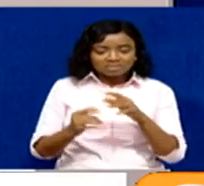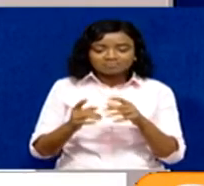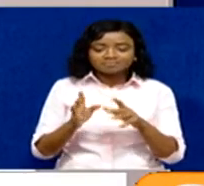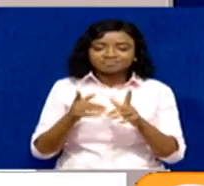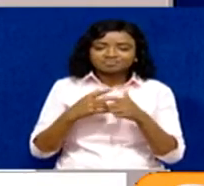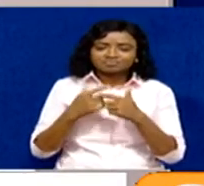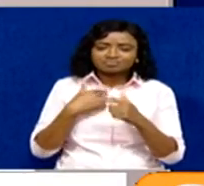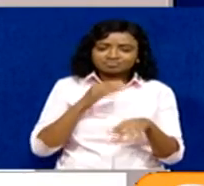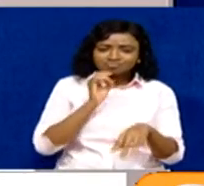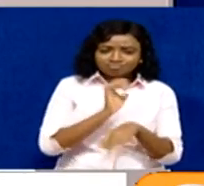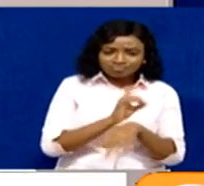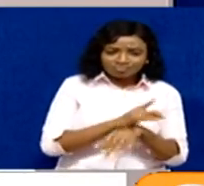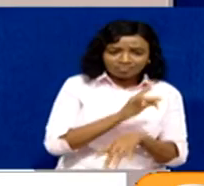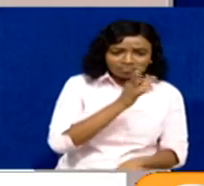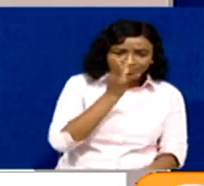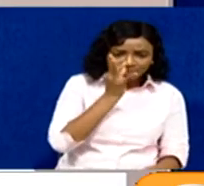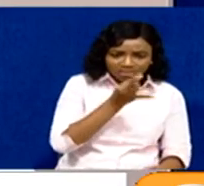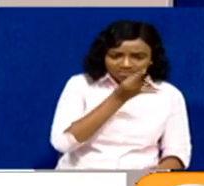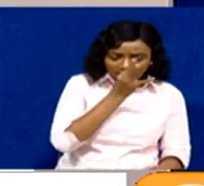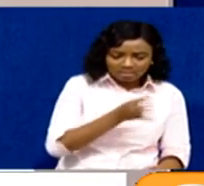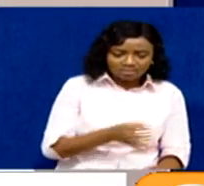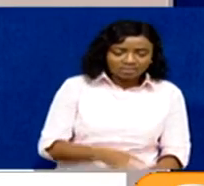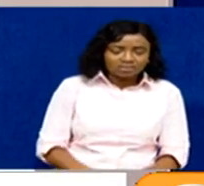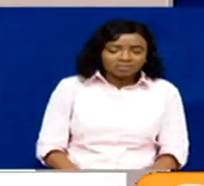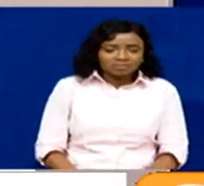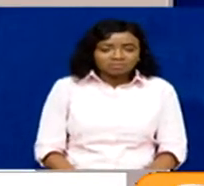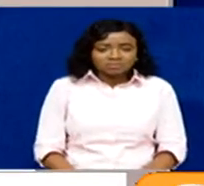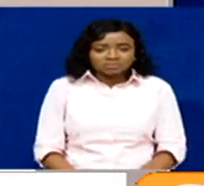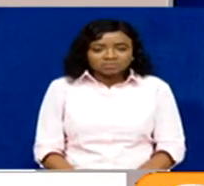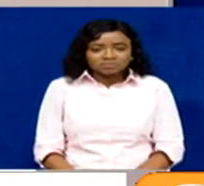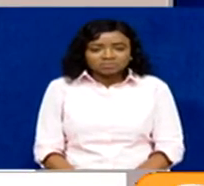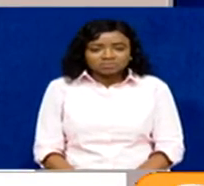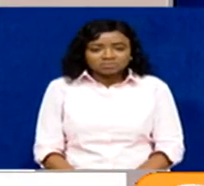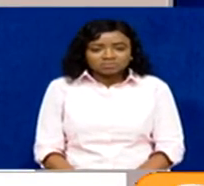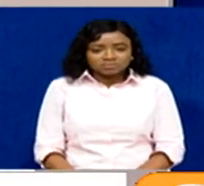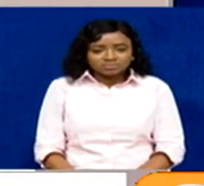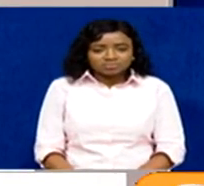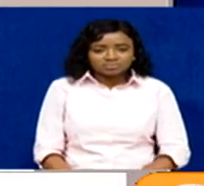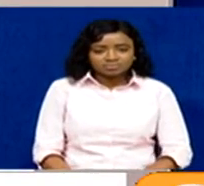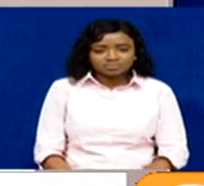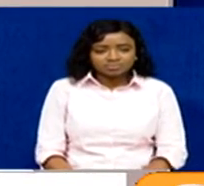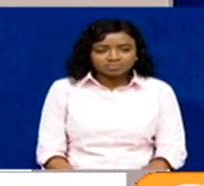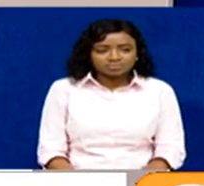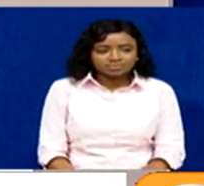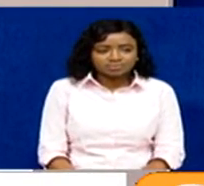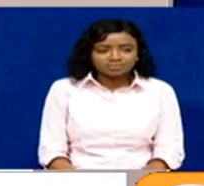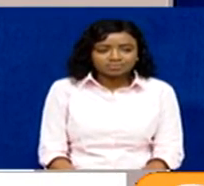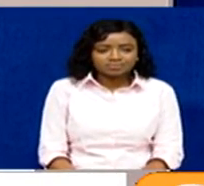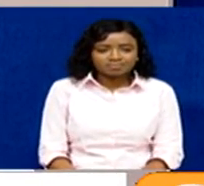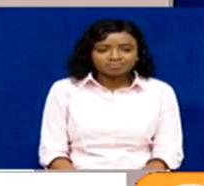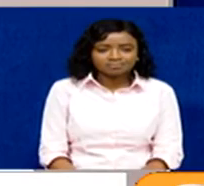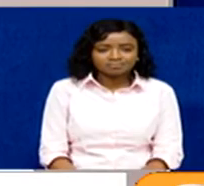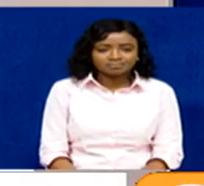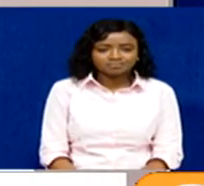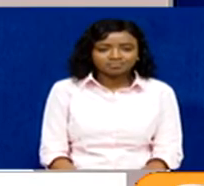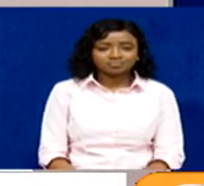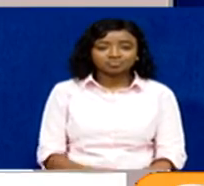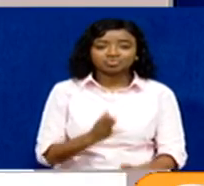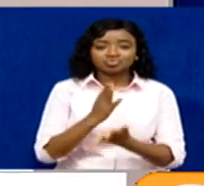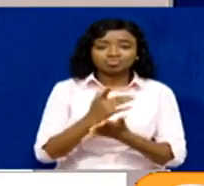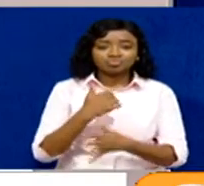and then my stint as a governor, which is almost about 10 years, I did personally think that I